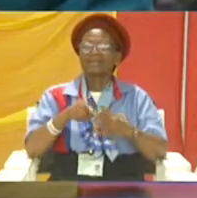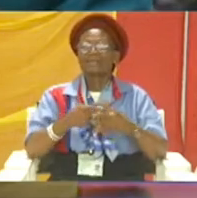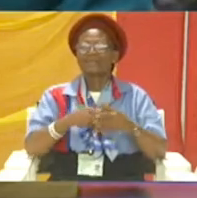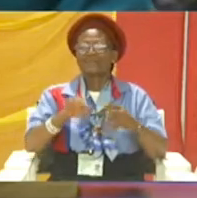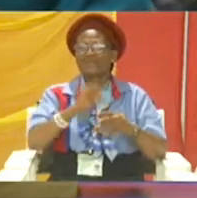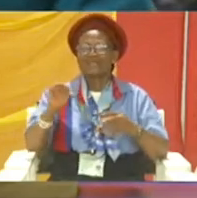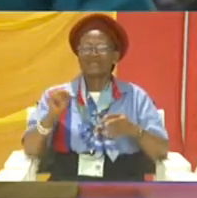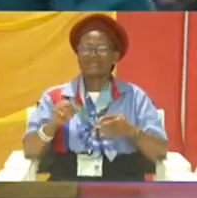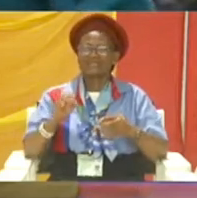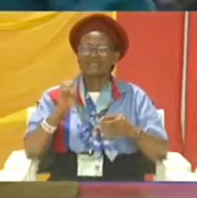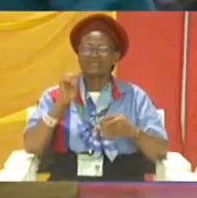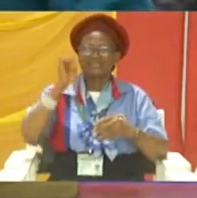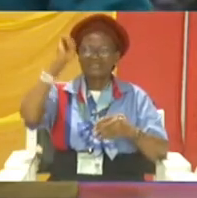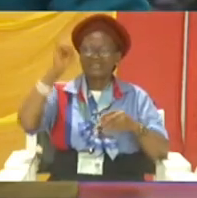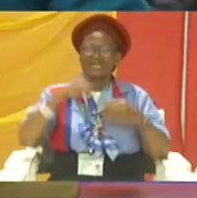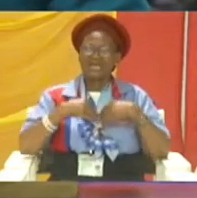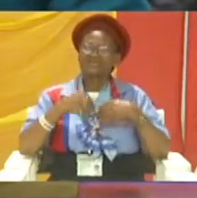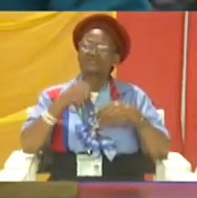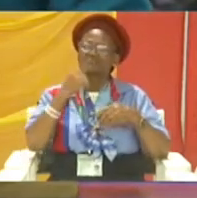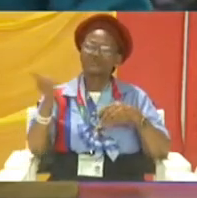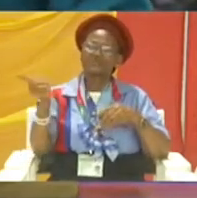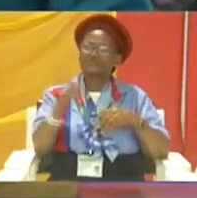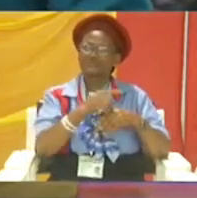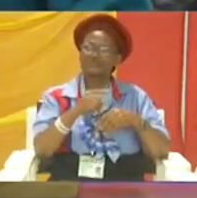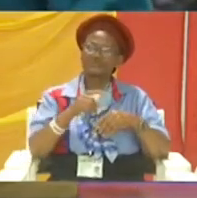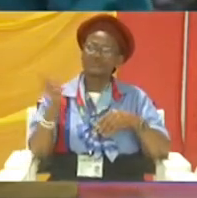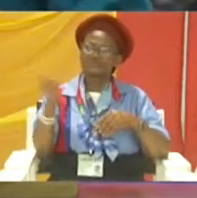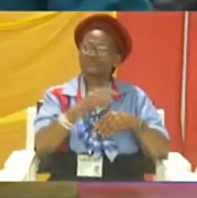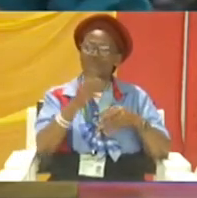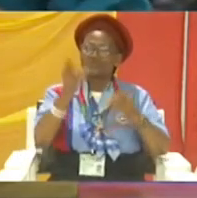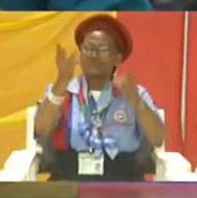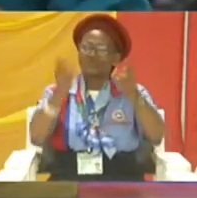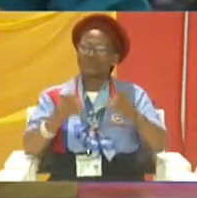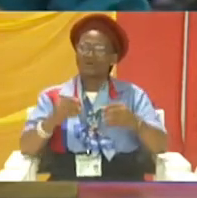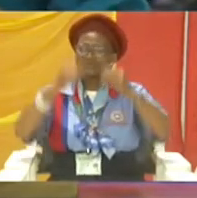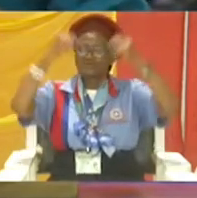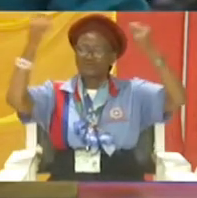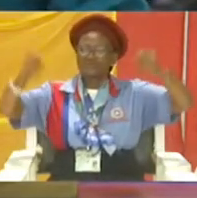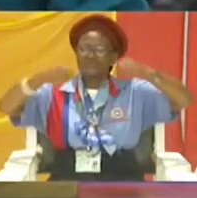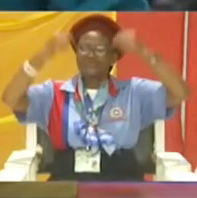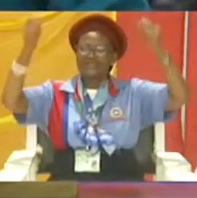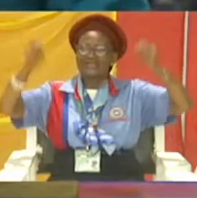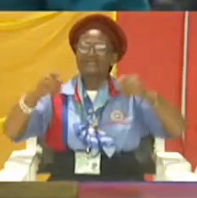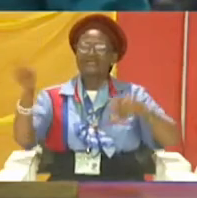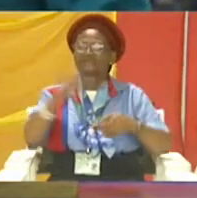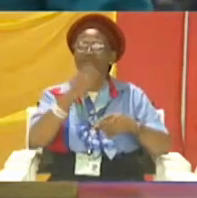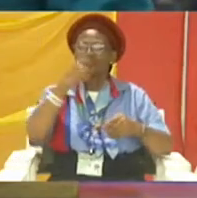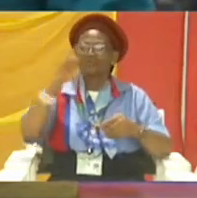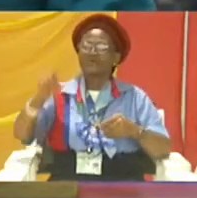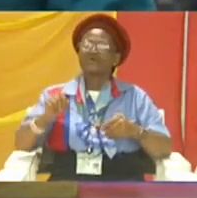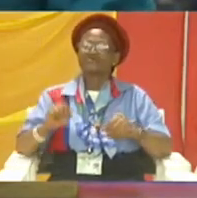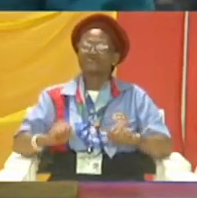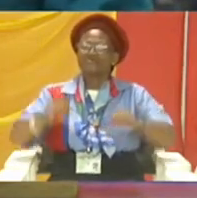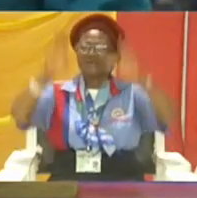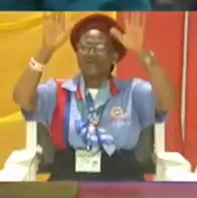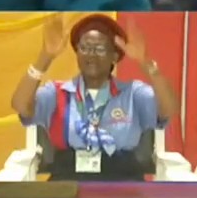He has told you, you want Jubilee, you must surrender to the God